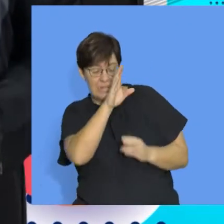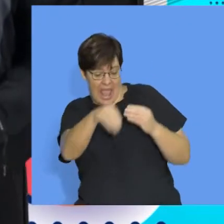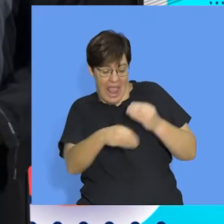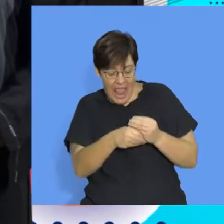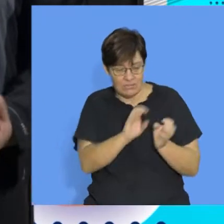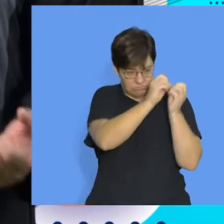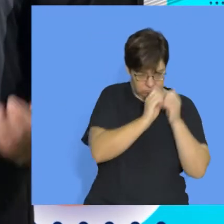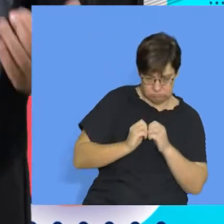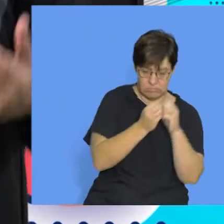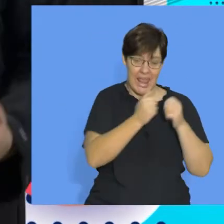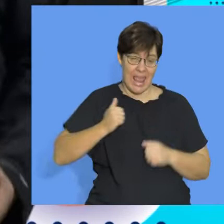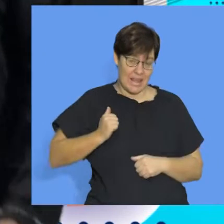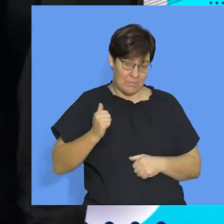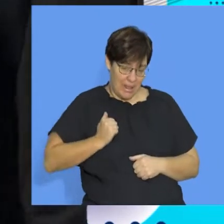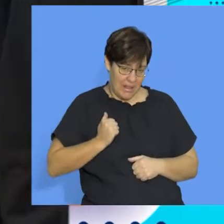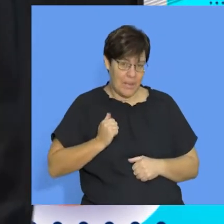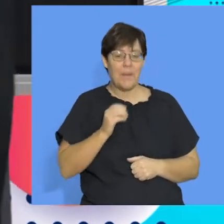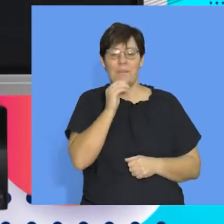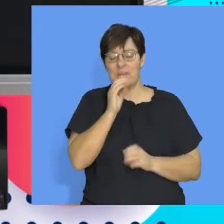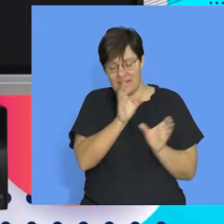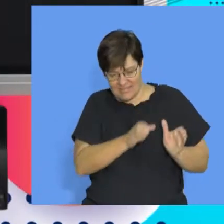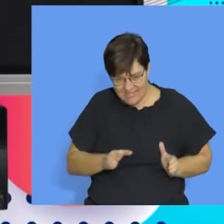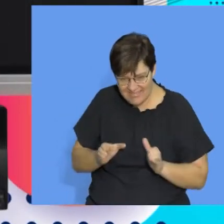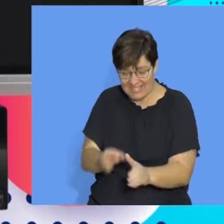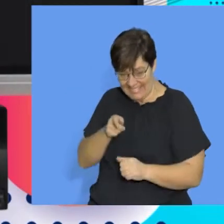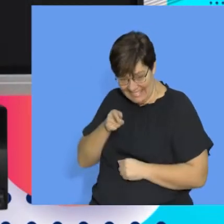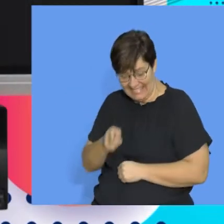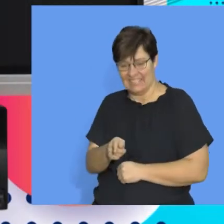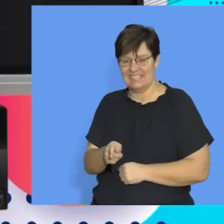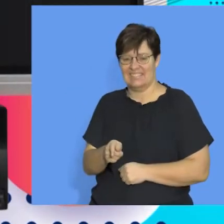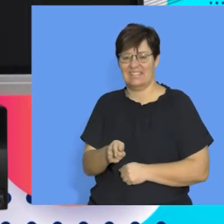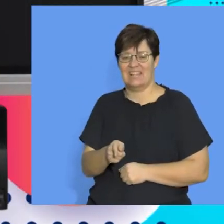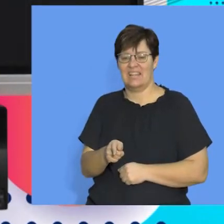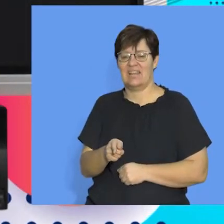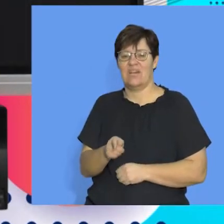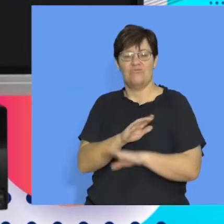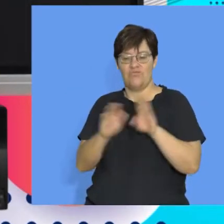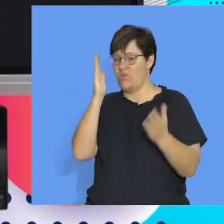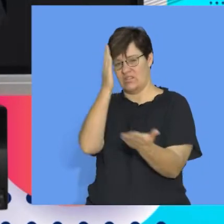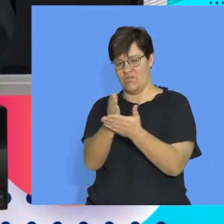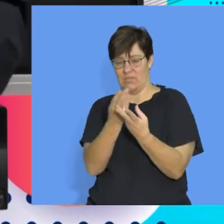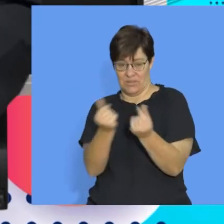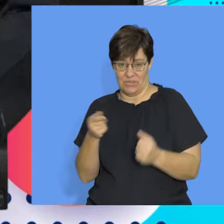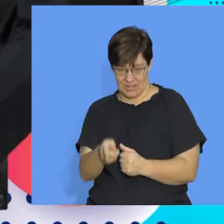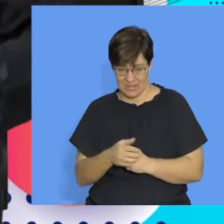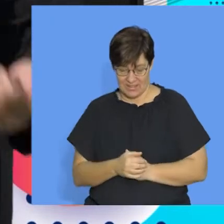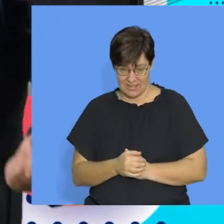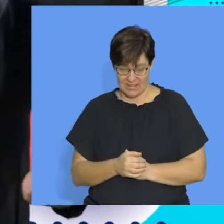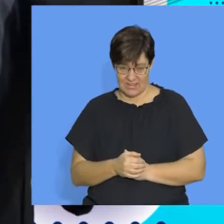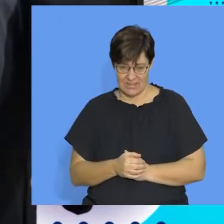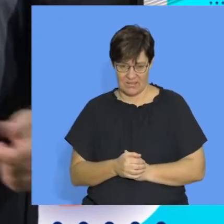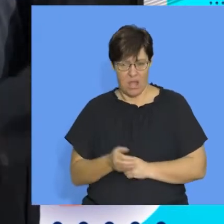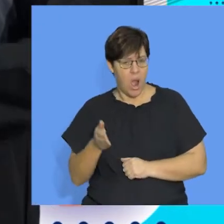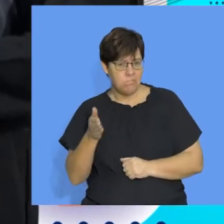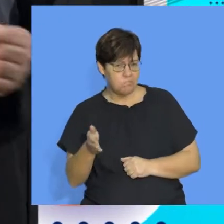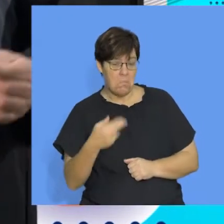making of that handbag would fall within the category of your indirect materials. They are there, but you can't see